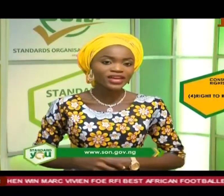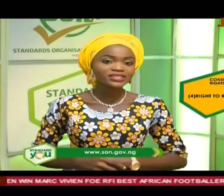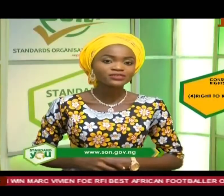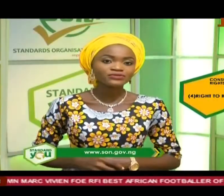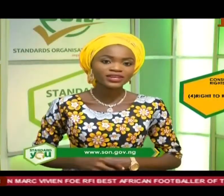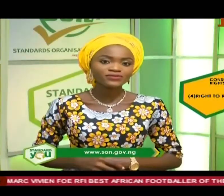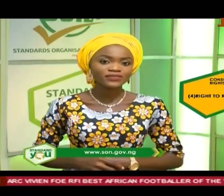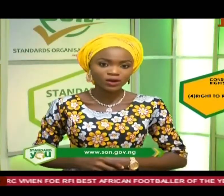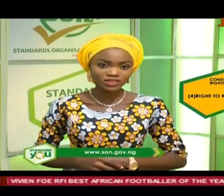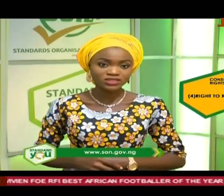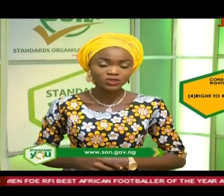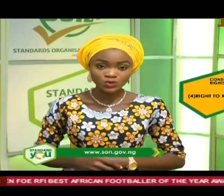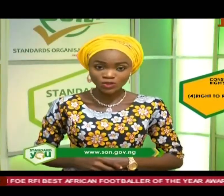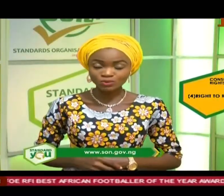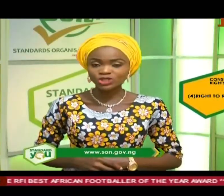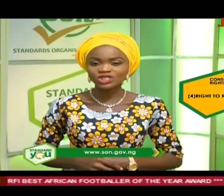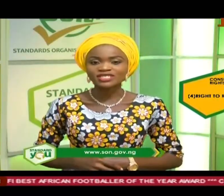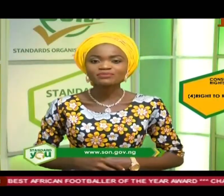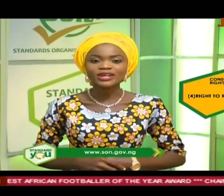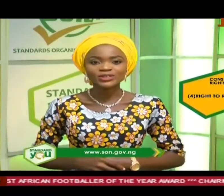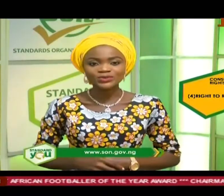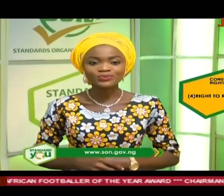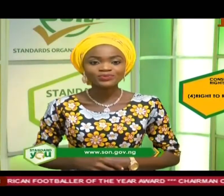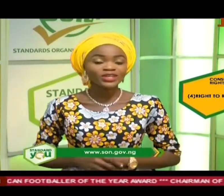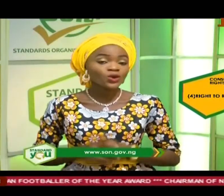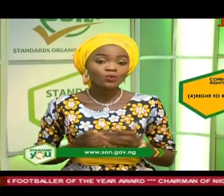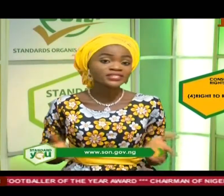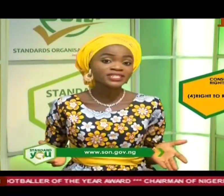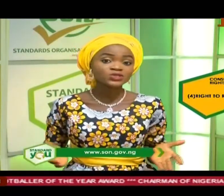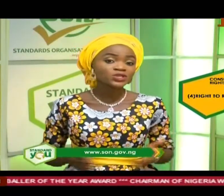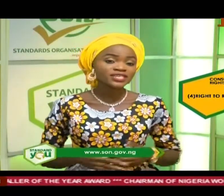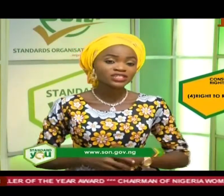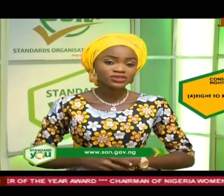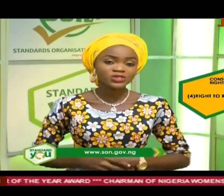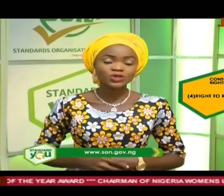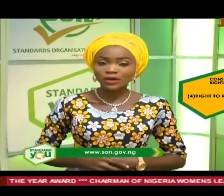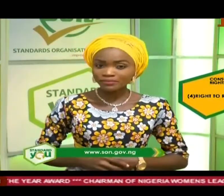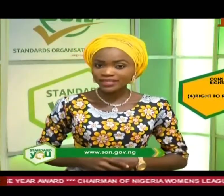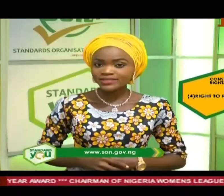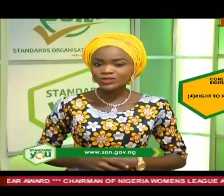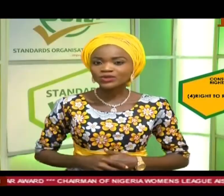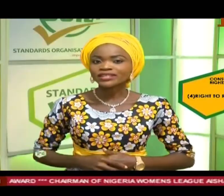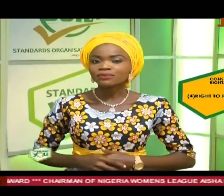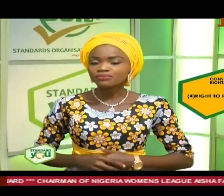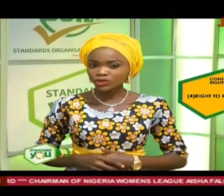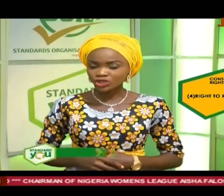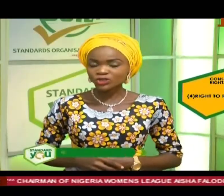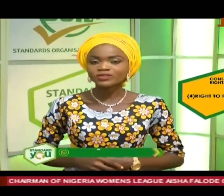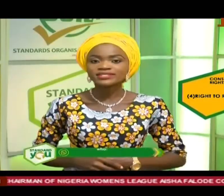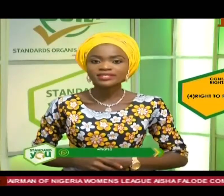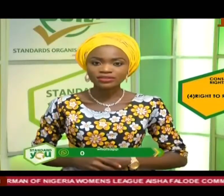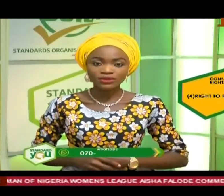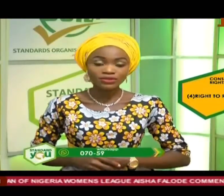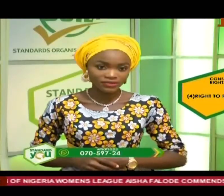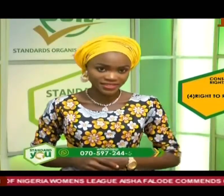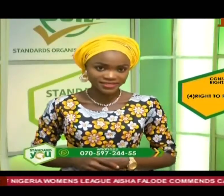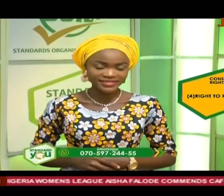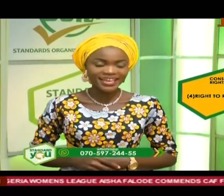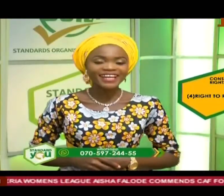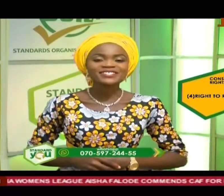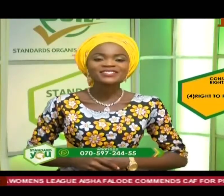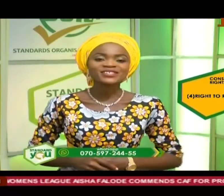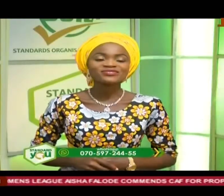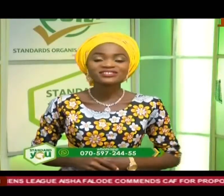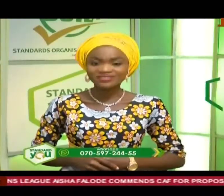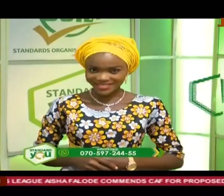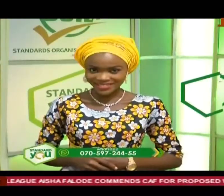seller of any defects found in the goods purchased by you. When they do not address your complaints, you can approach the concerned